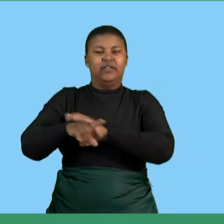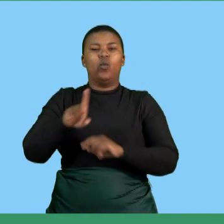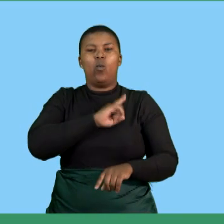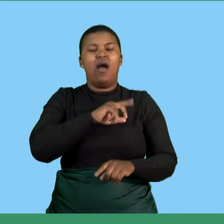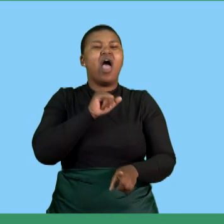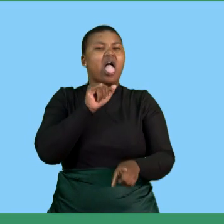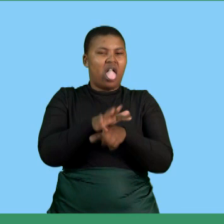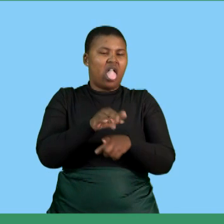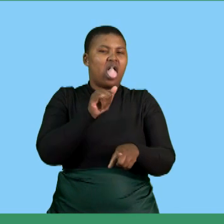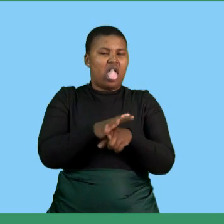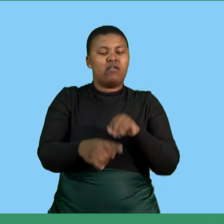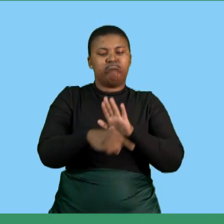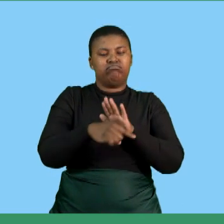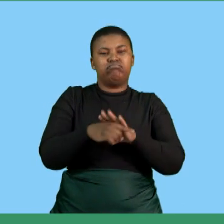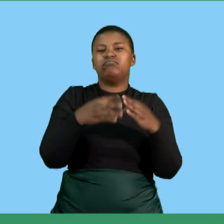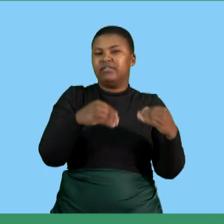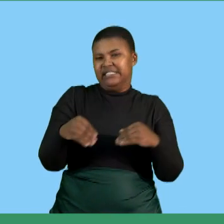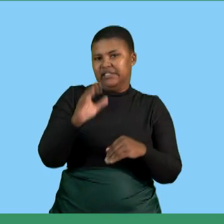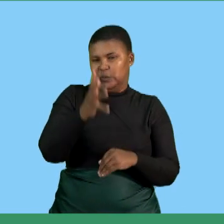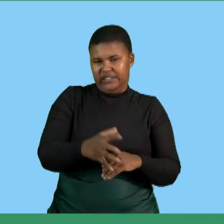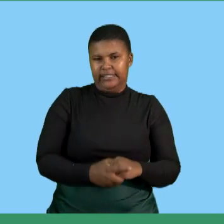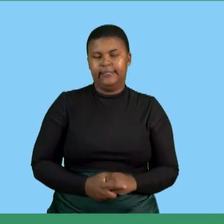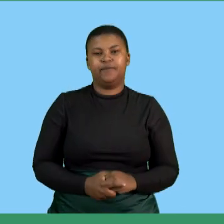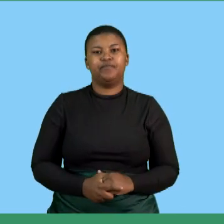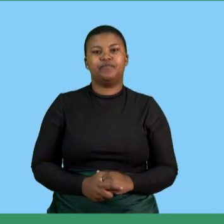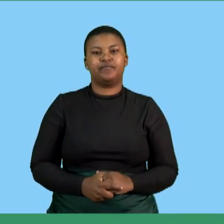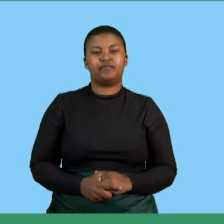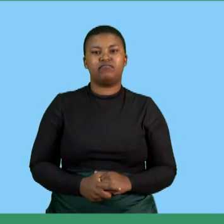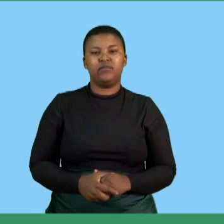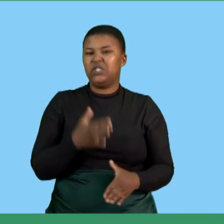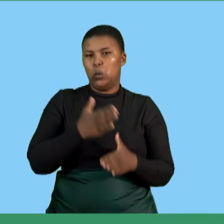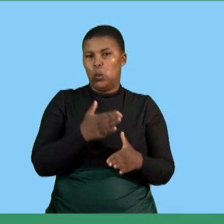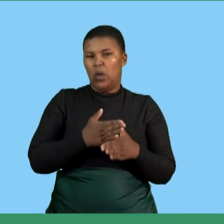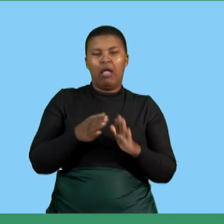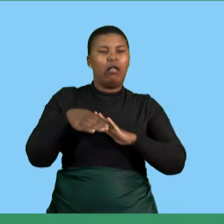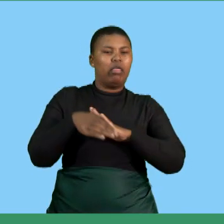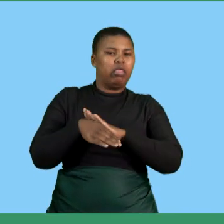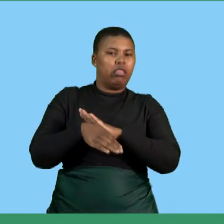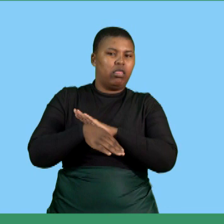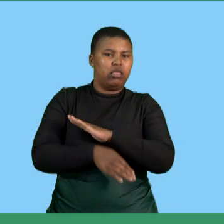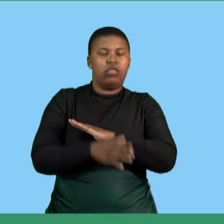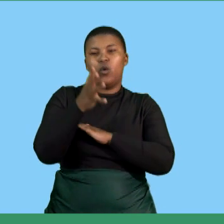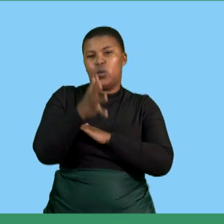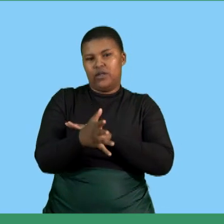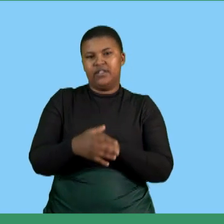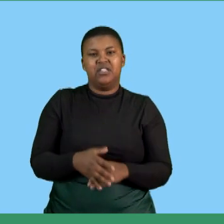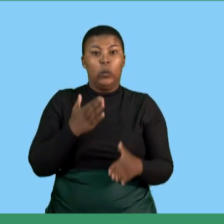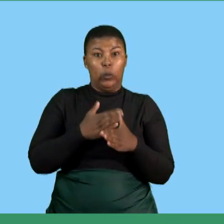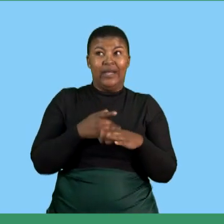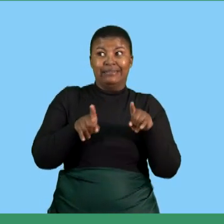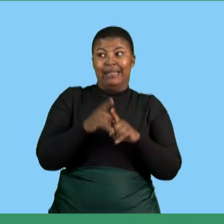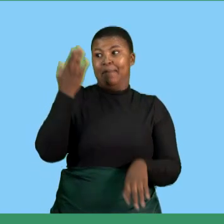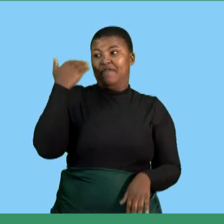your employee productivity will then of course decrease. It will go down and they won't be